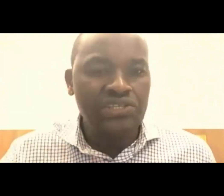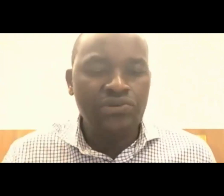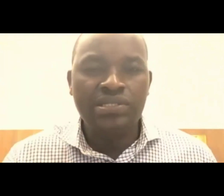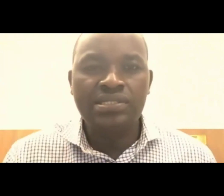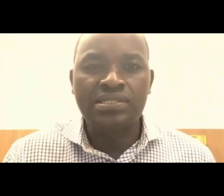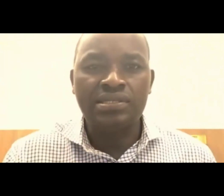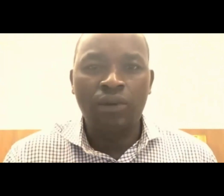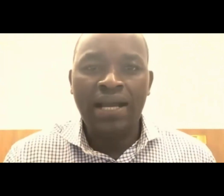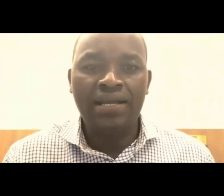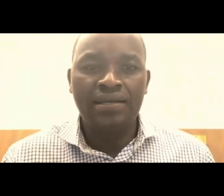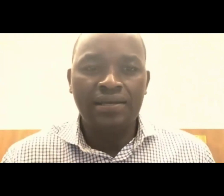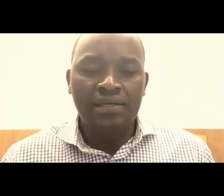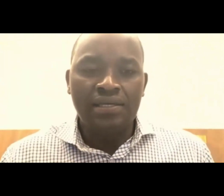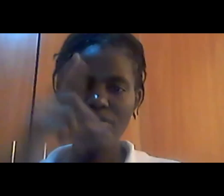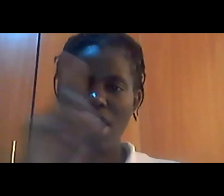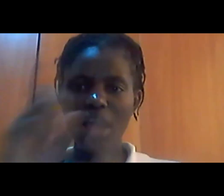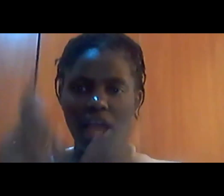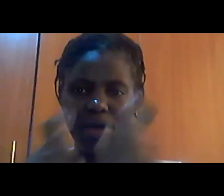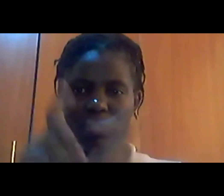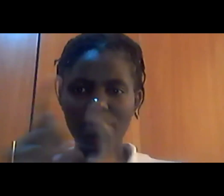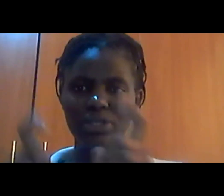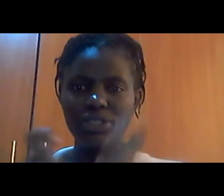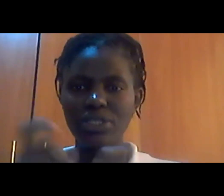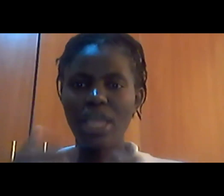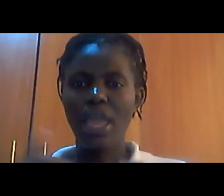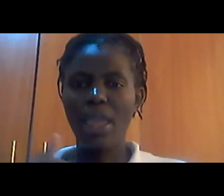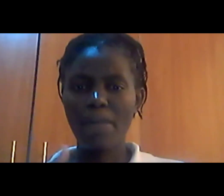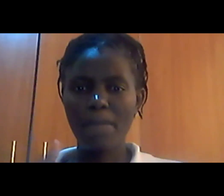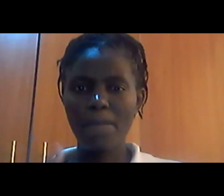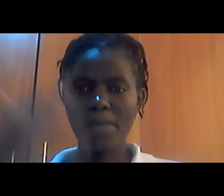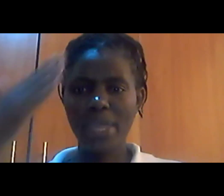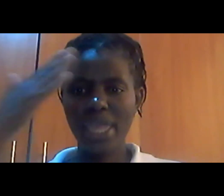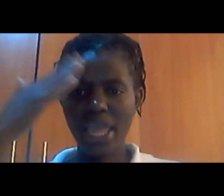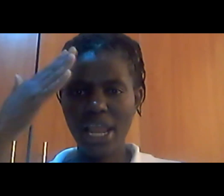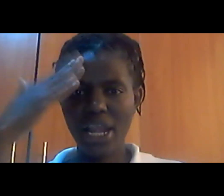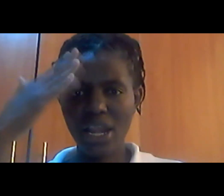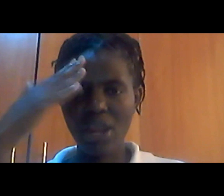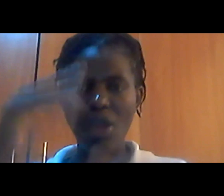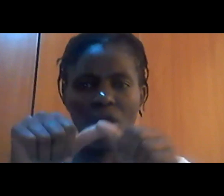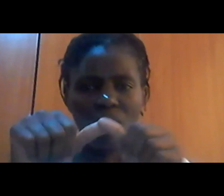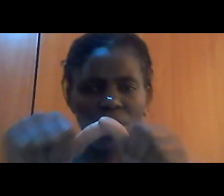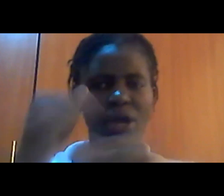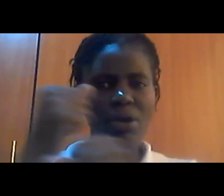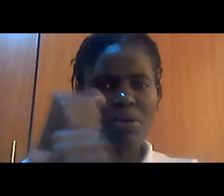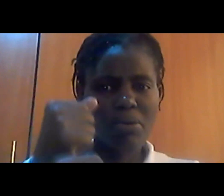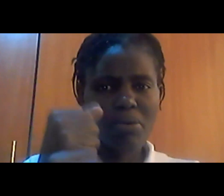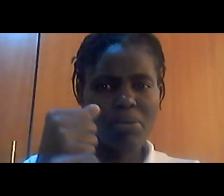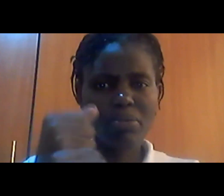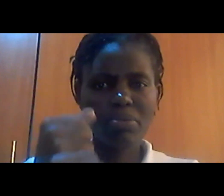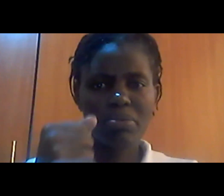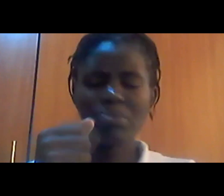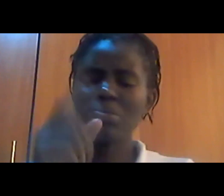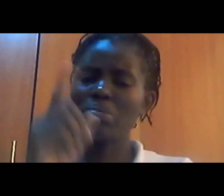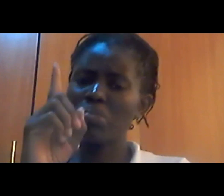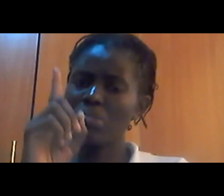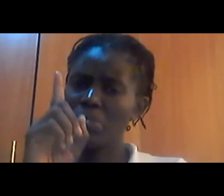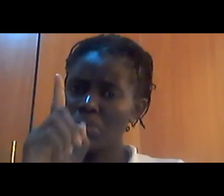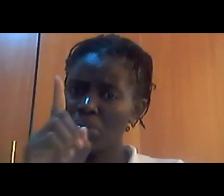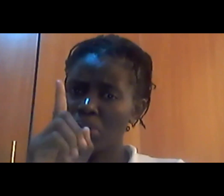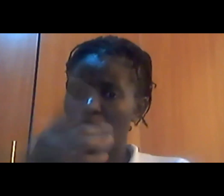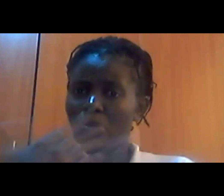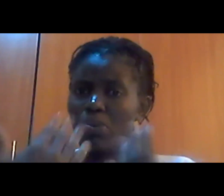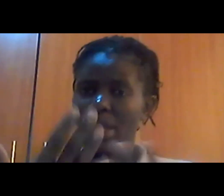a continuous work. So one of the agenda we had started with the medical students in the universities and